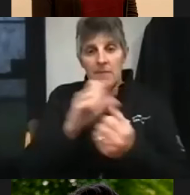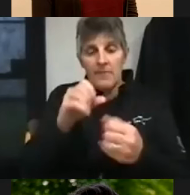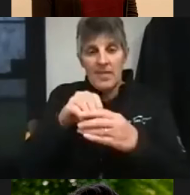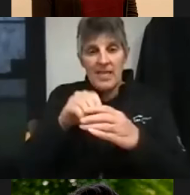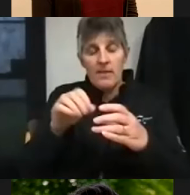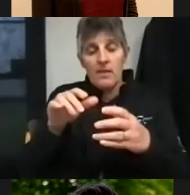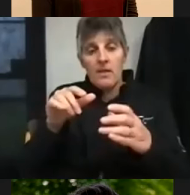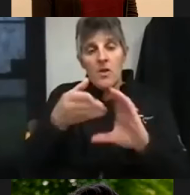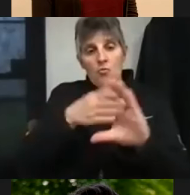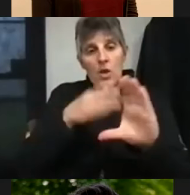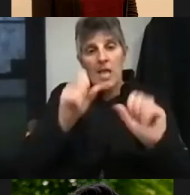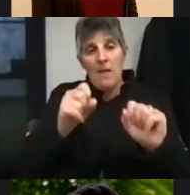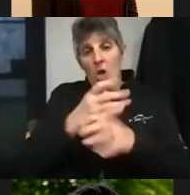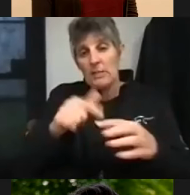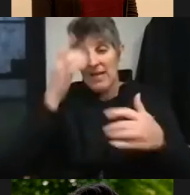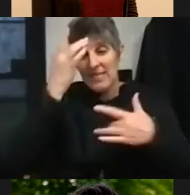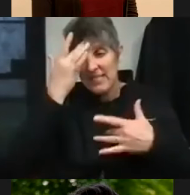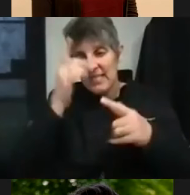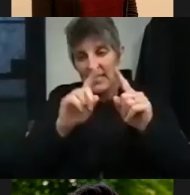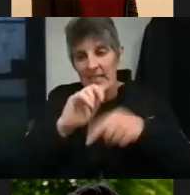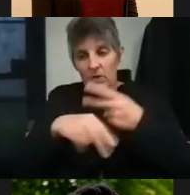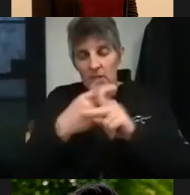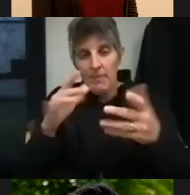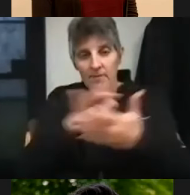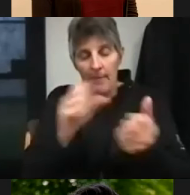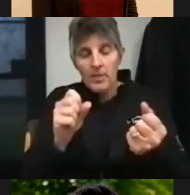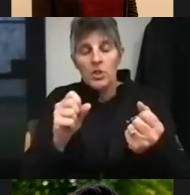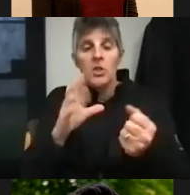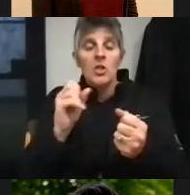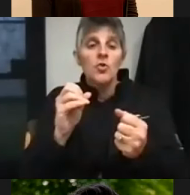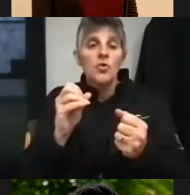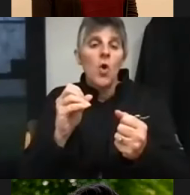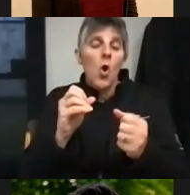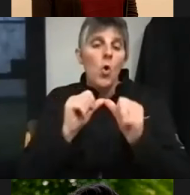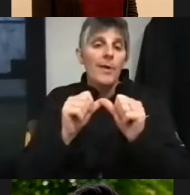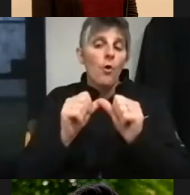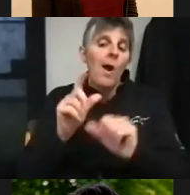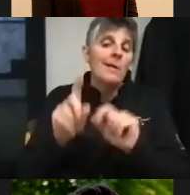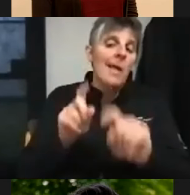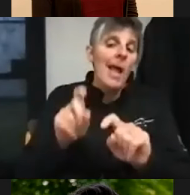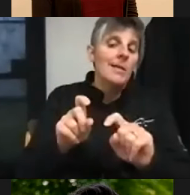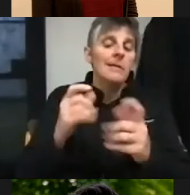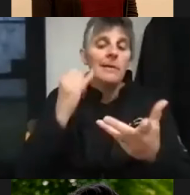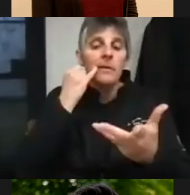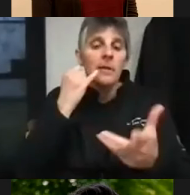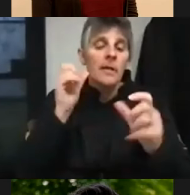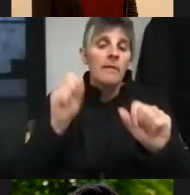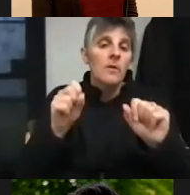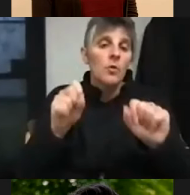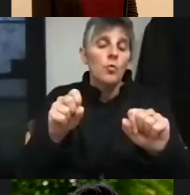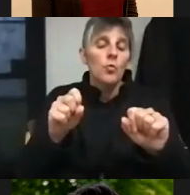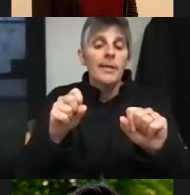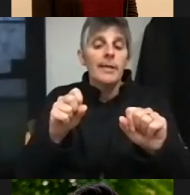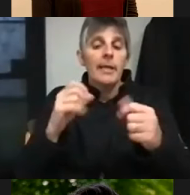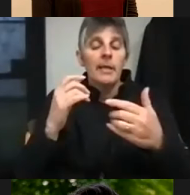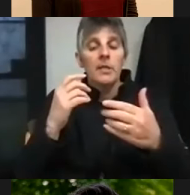caused by disease and different type of damages. So we go on to ask whether we can